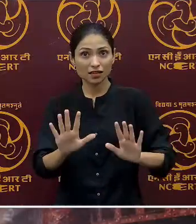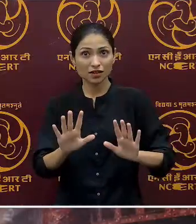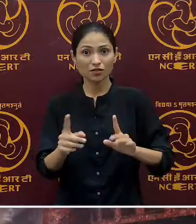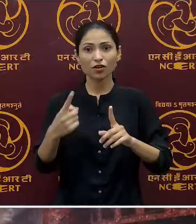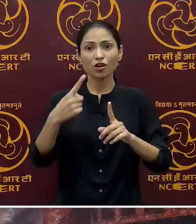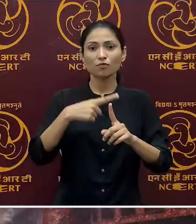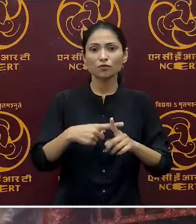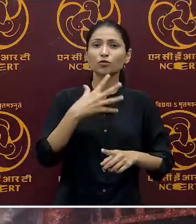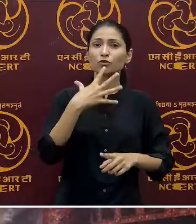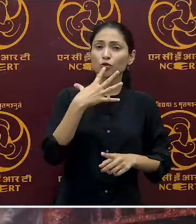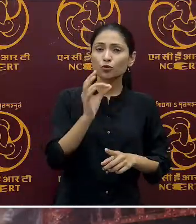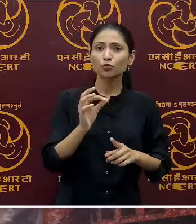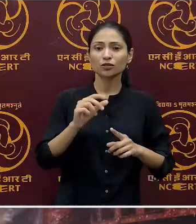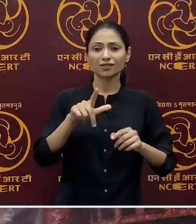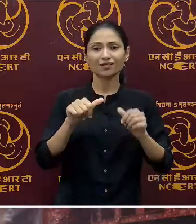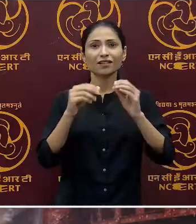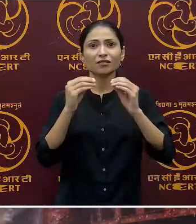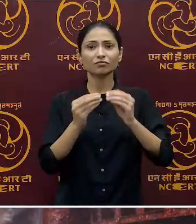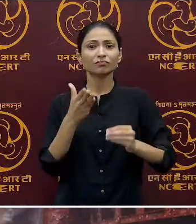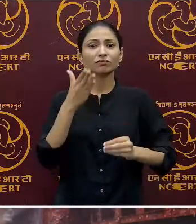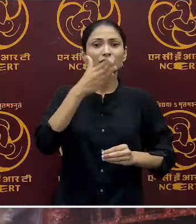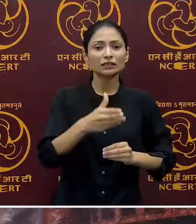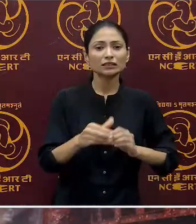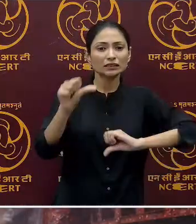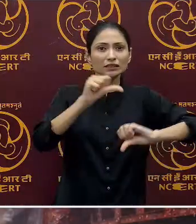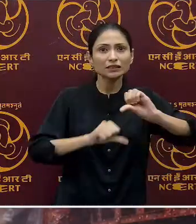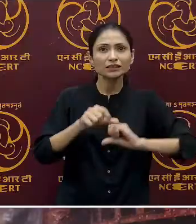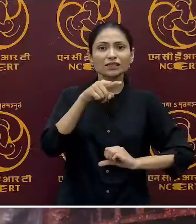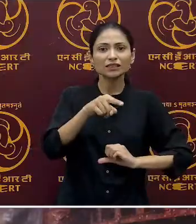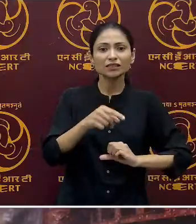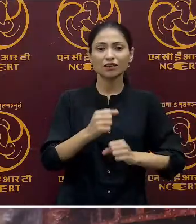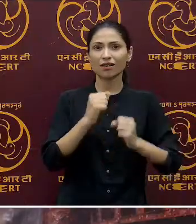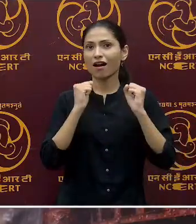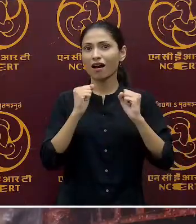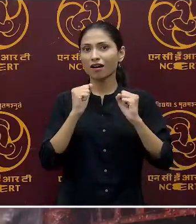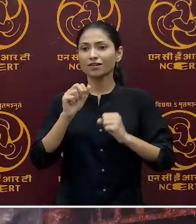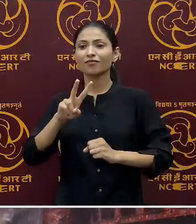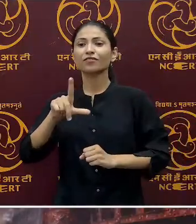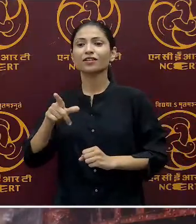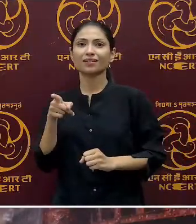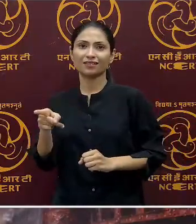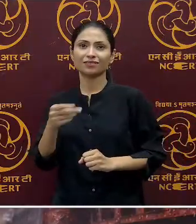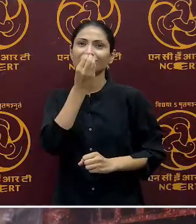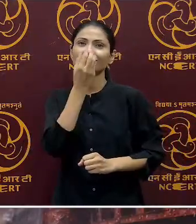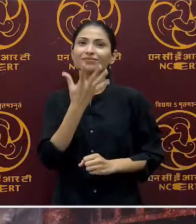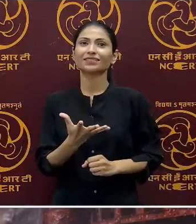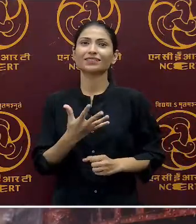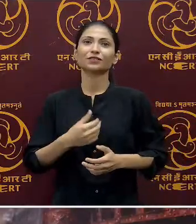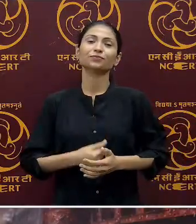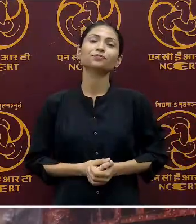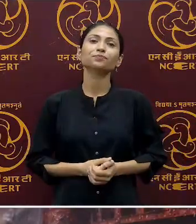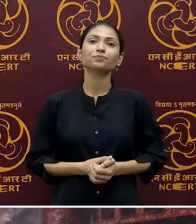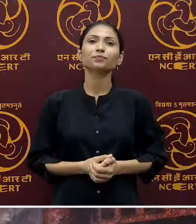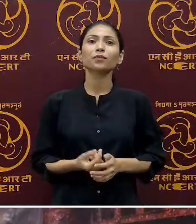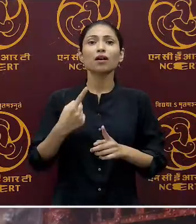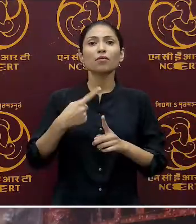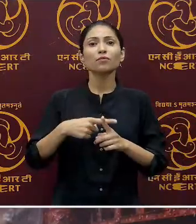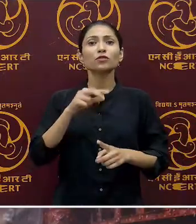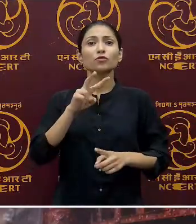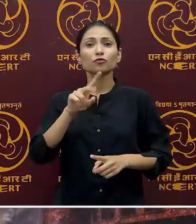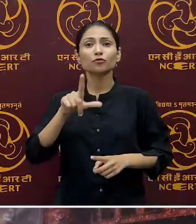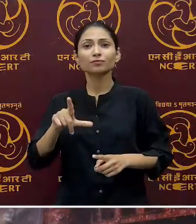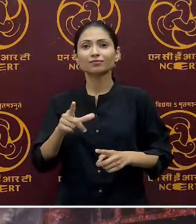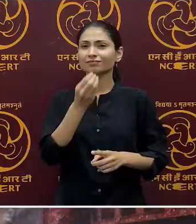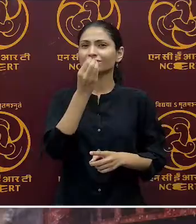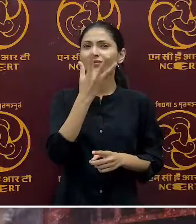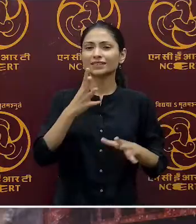it will be easier for them. And also virtual labs are very important in the areas where, like in the rural